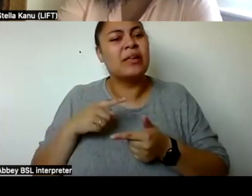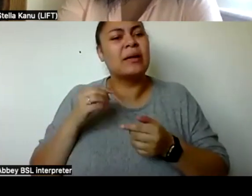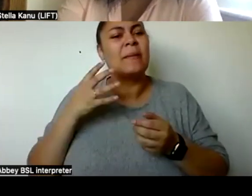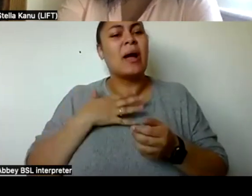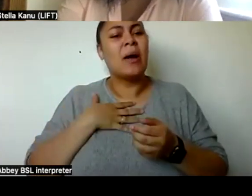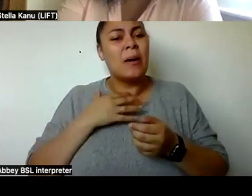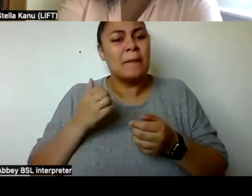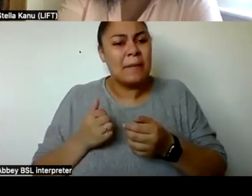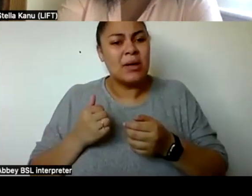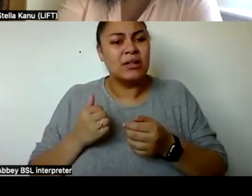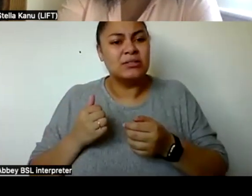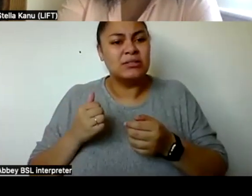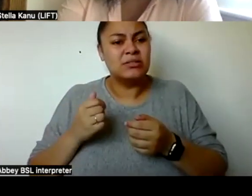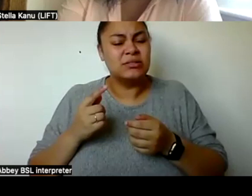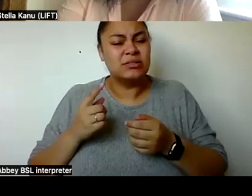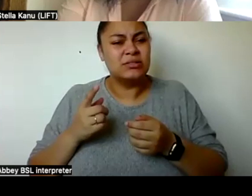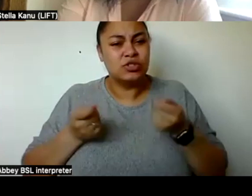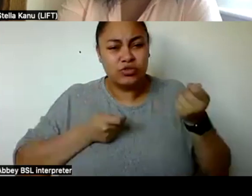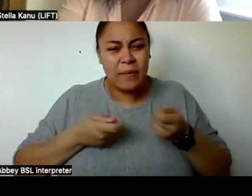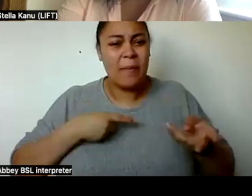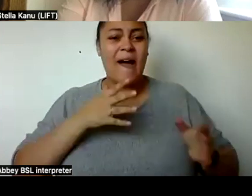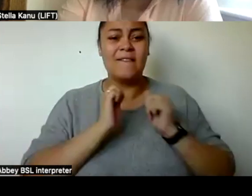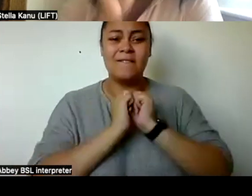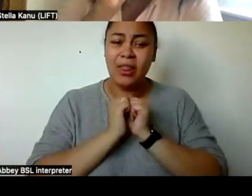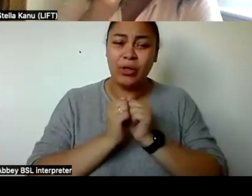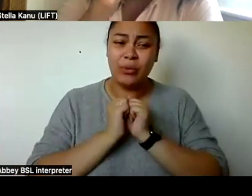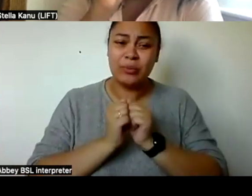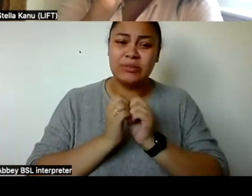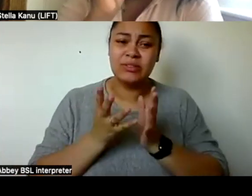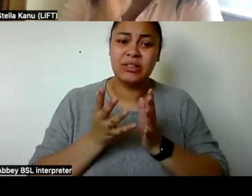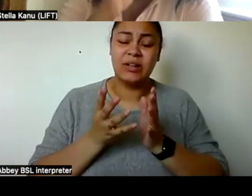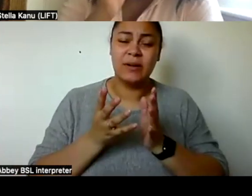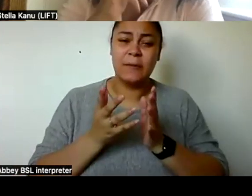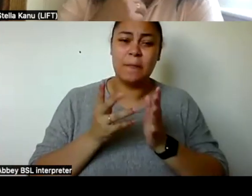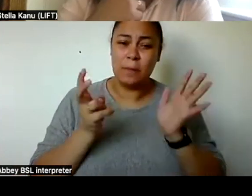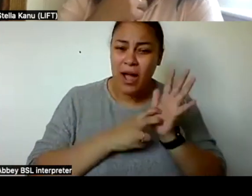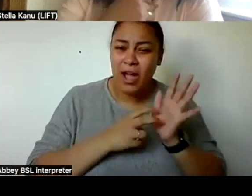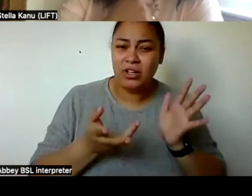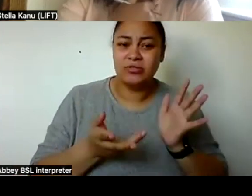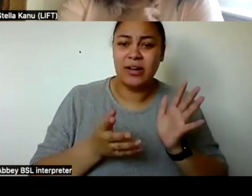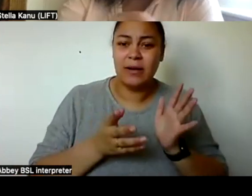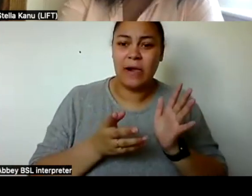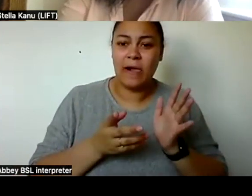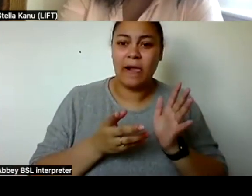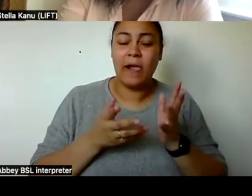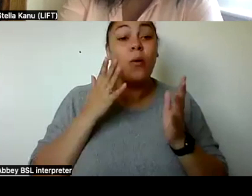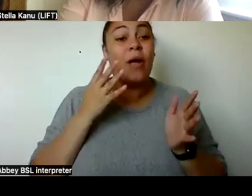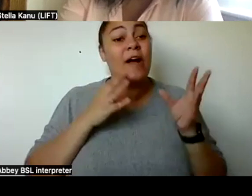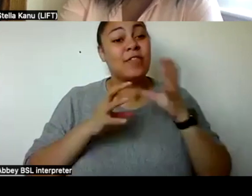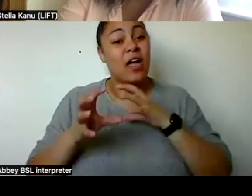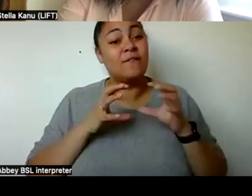commitment to be driven by our values rather than our contracts when we were having those